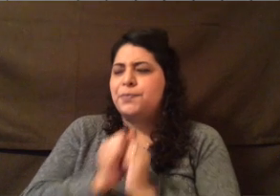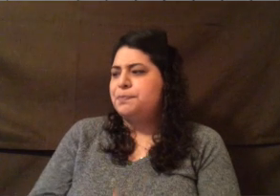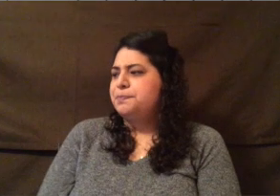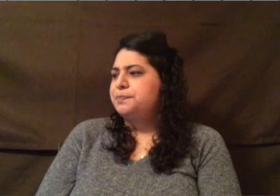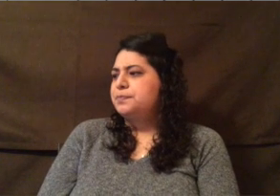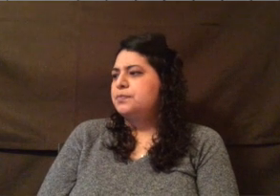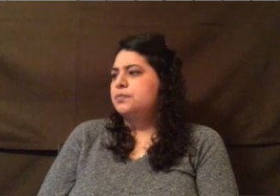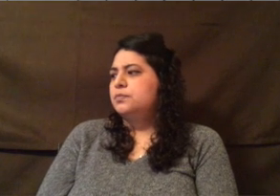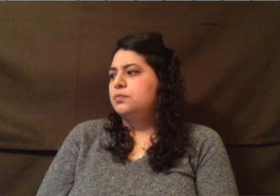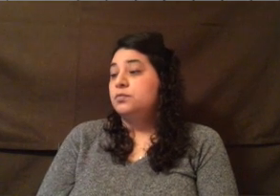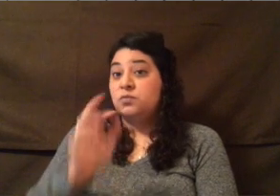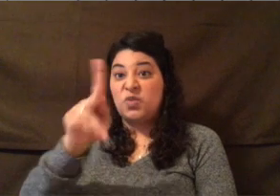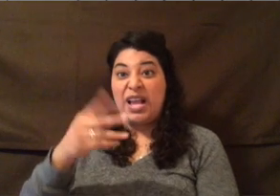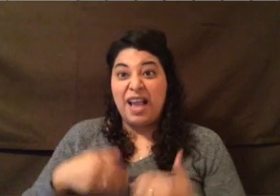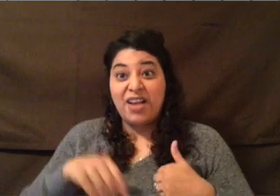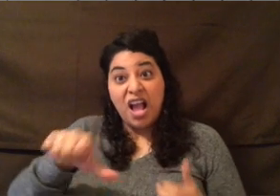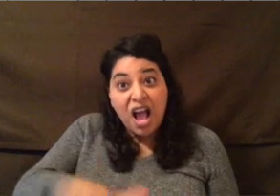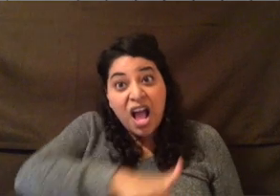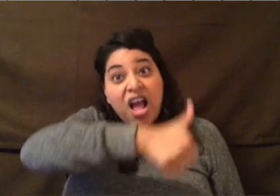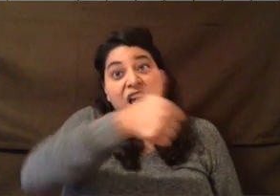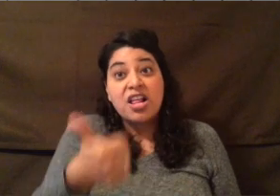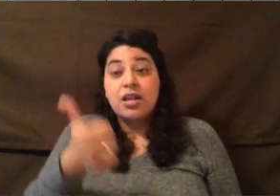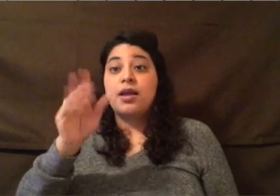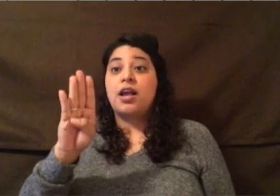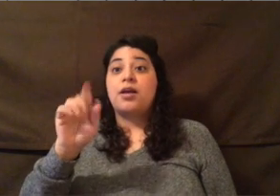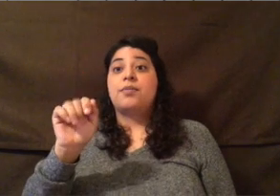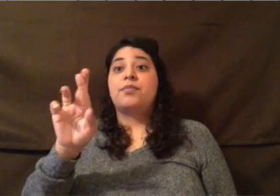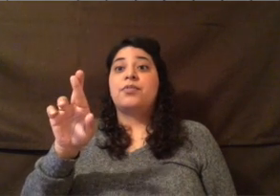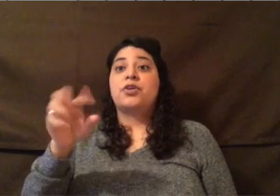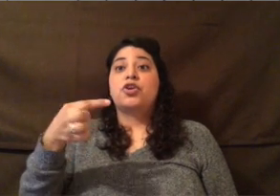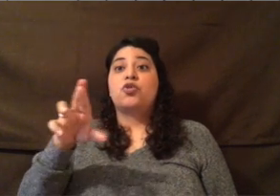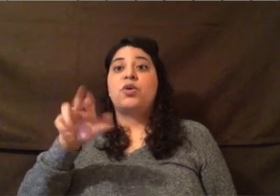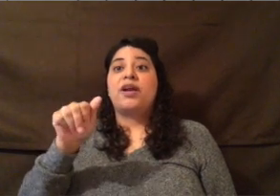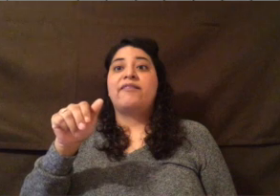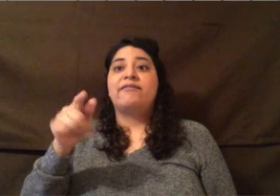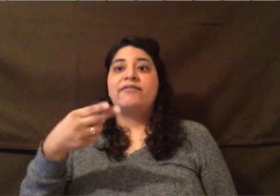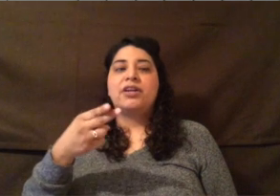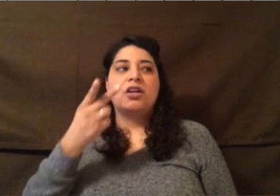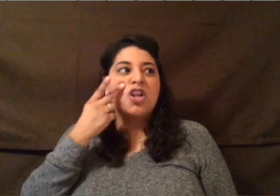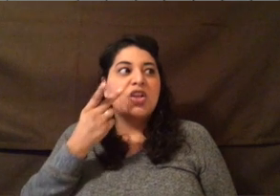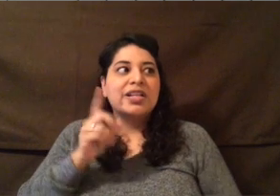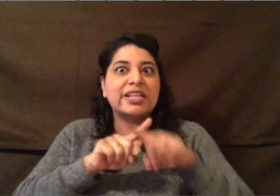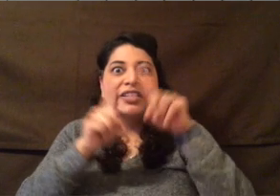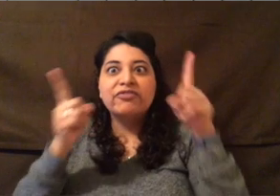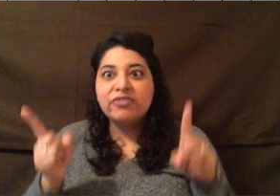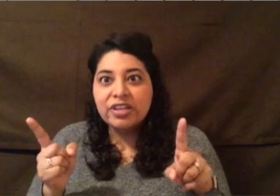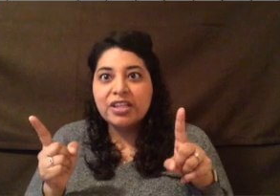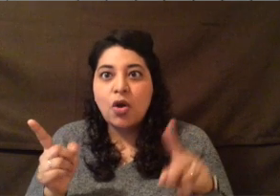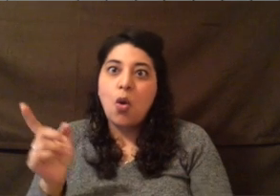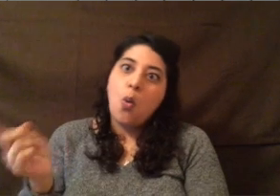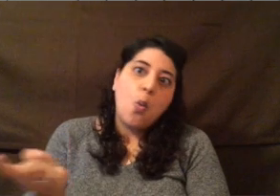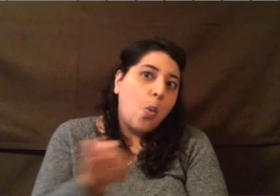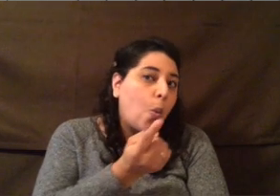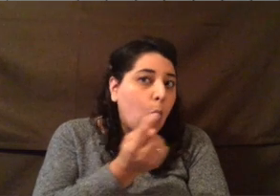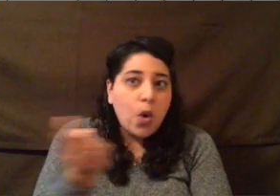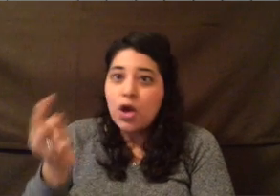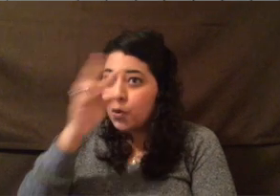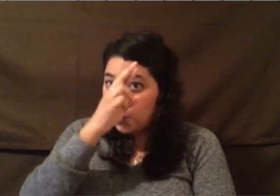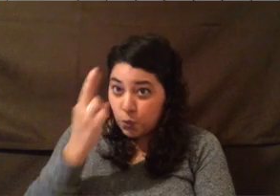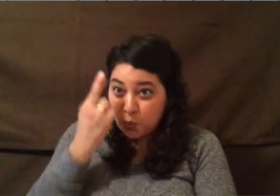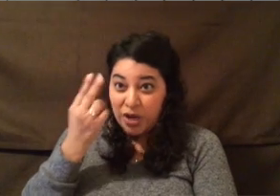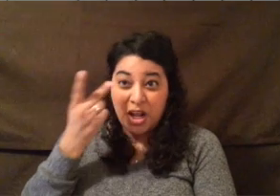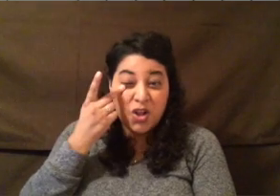All right, we have another bar graph, and look at this. It looks different. The only reason why it looks different is